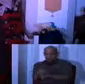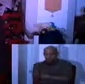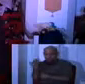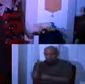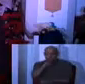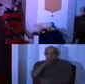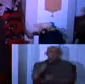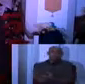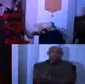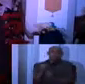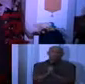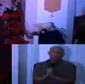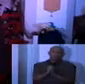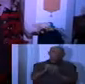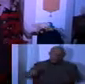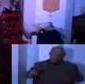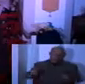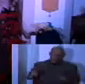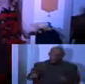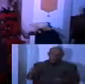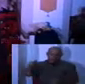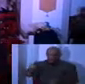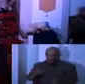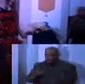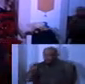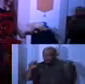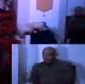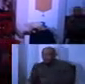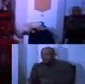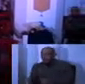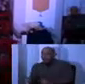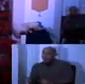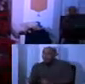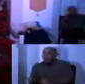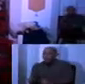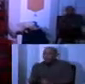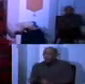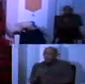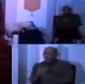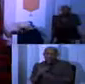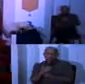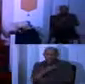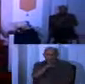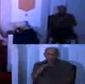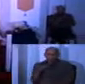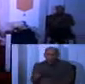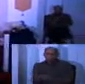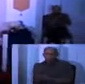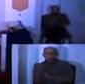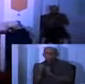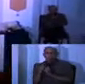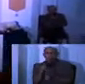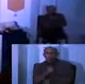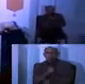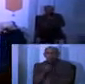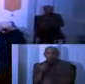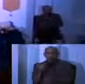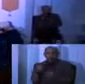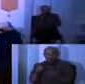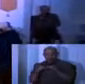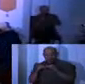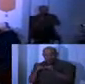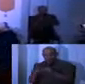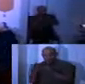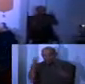morning worship here, and we invite you to come back and to share Christmas morning with us as we continue to